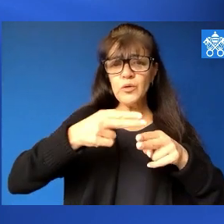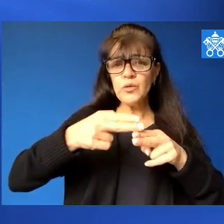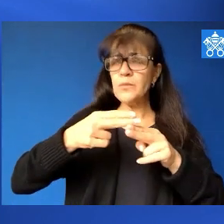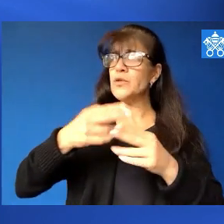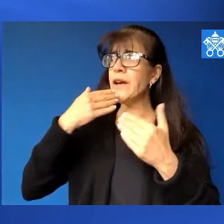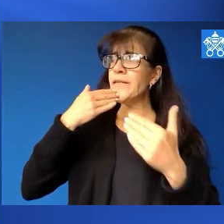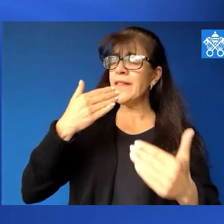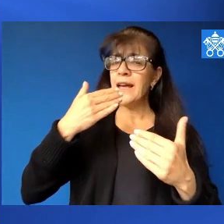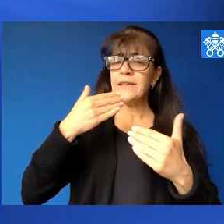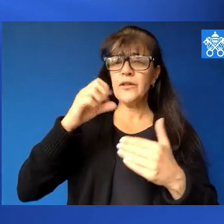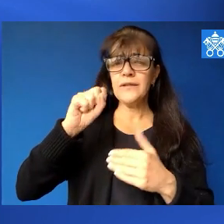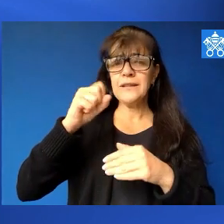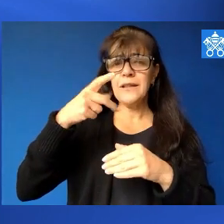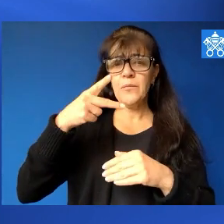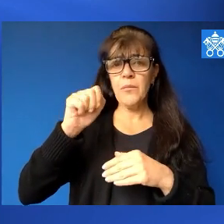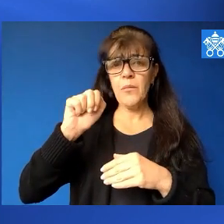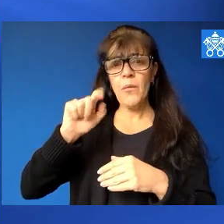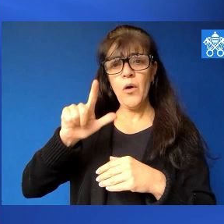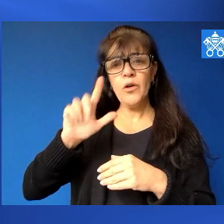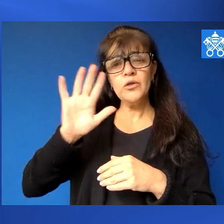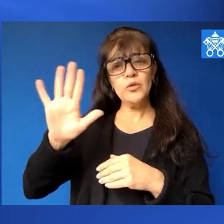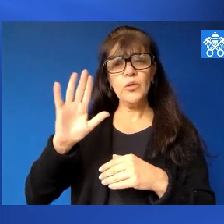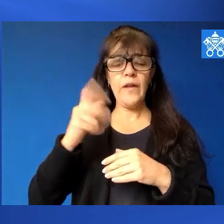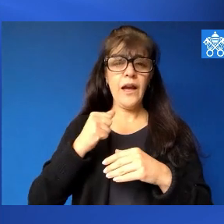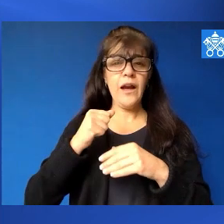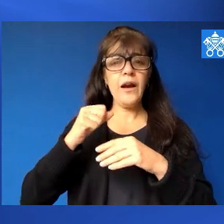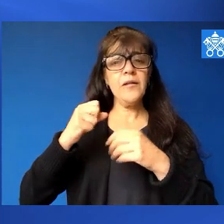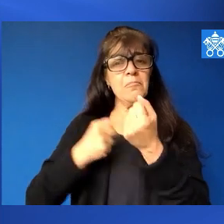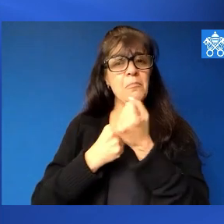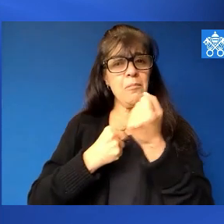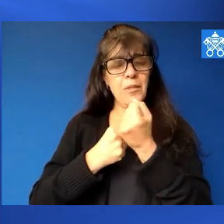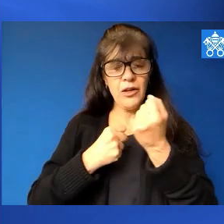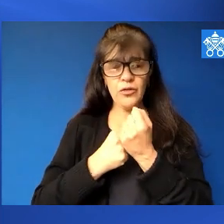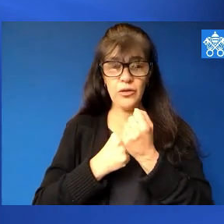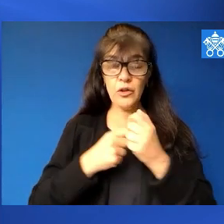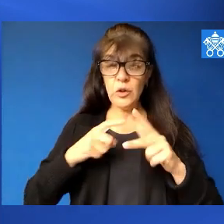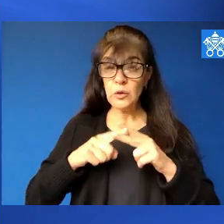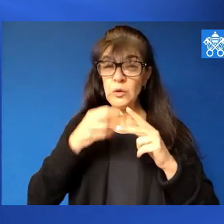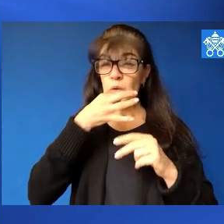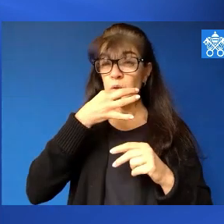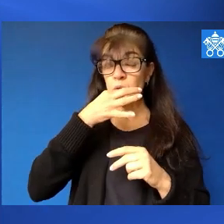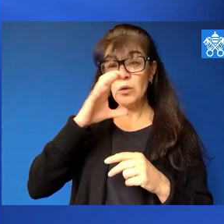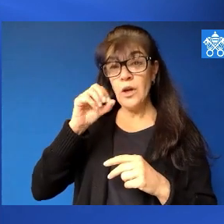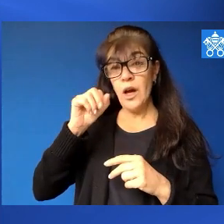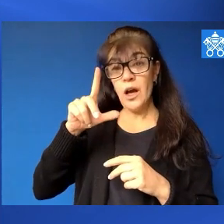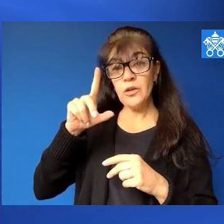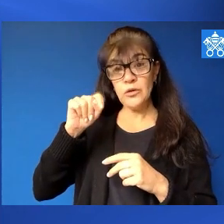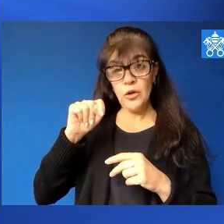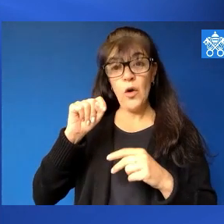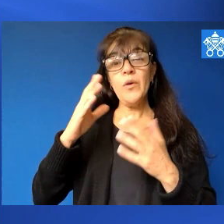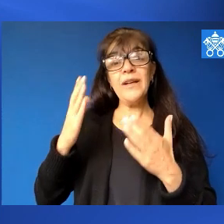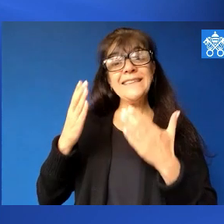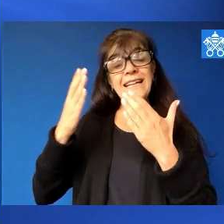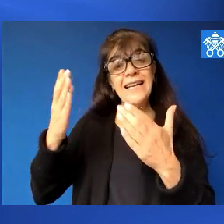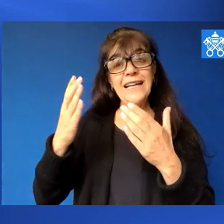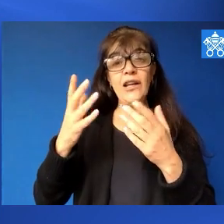for having St. Paul as their patron. In a few days, the month of October will begin, and that's traditionally dedicated to Our Lady of